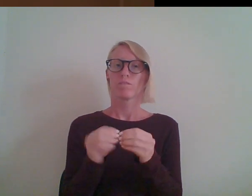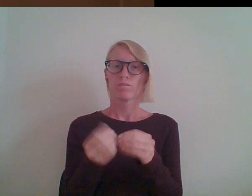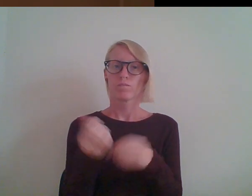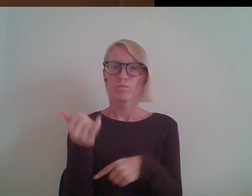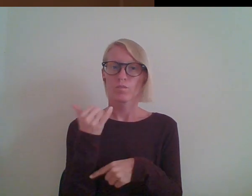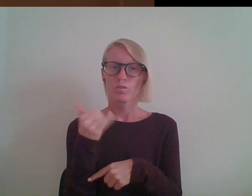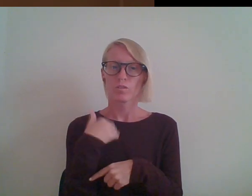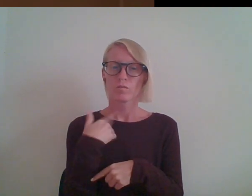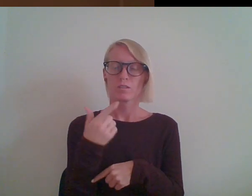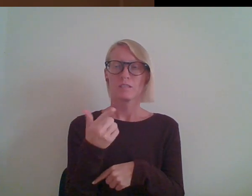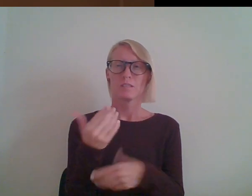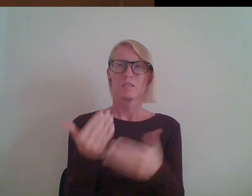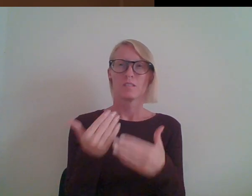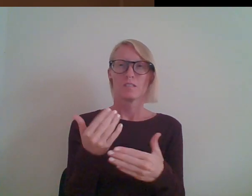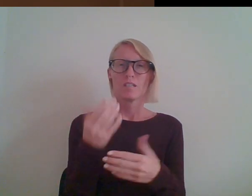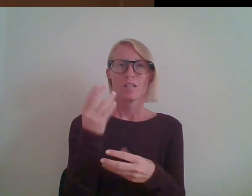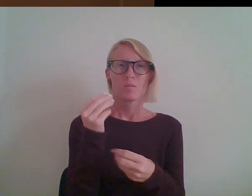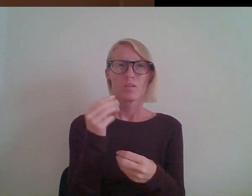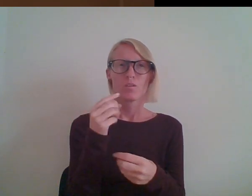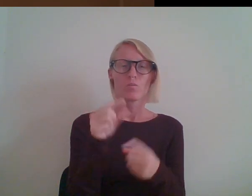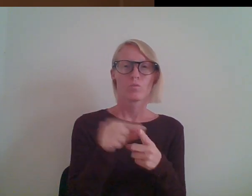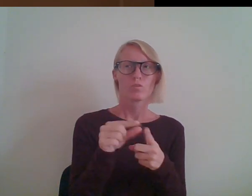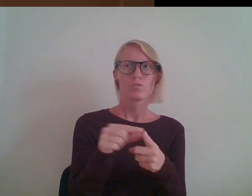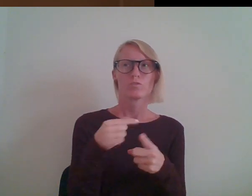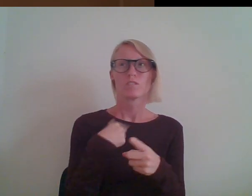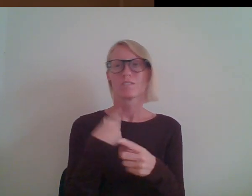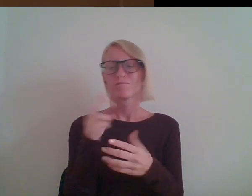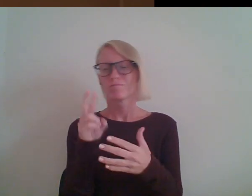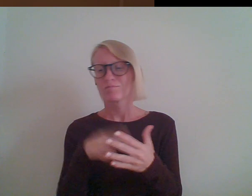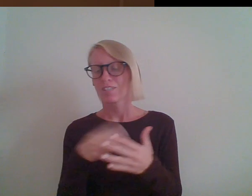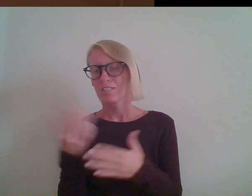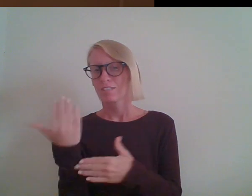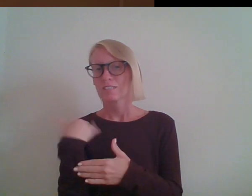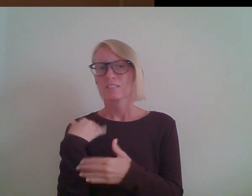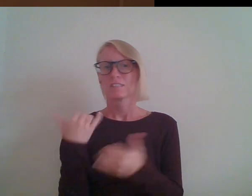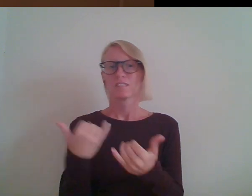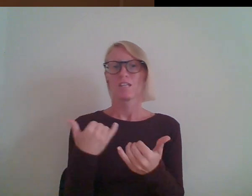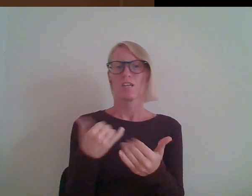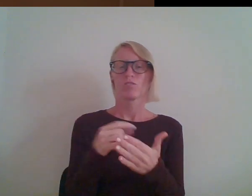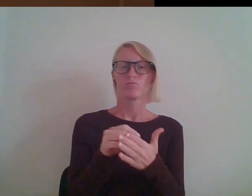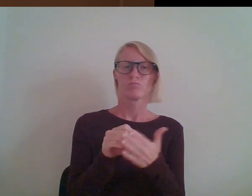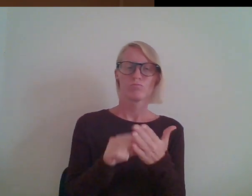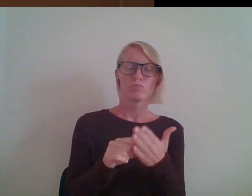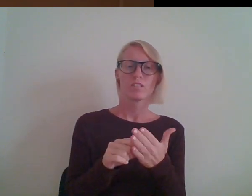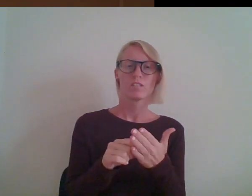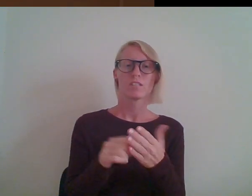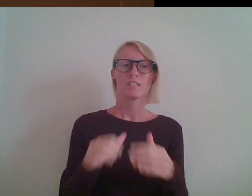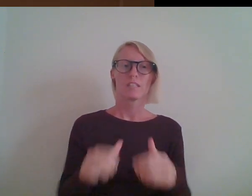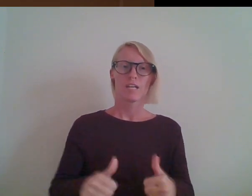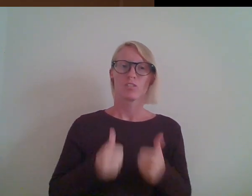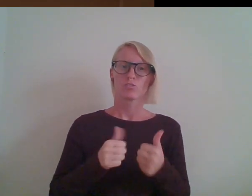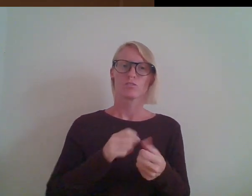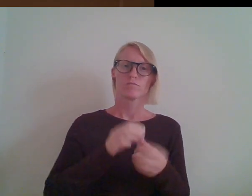thinking about the words I just read. If you're now writing your name and address, it changes your focus.